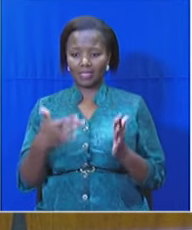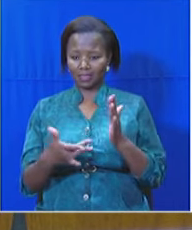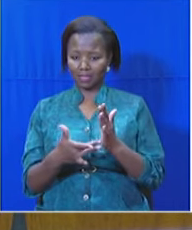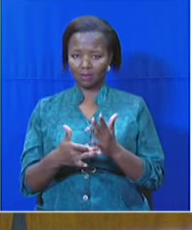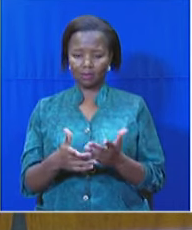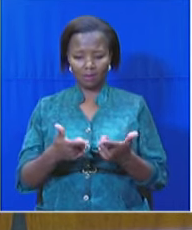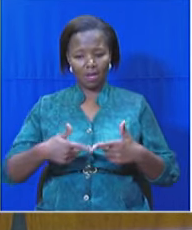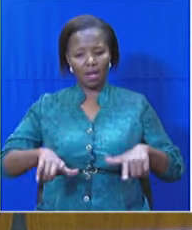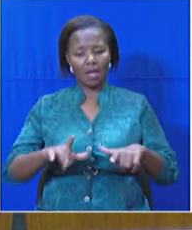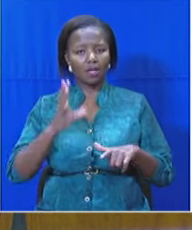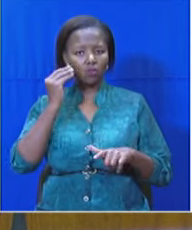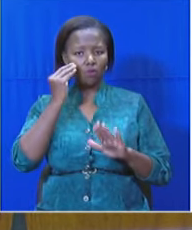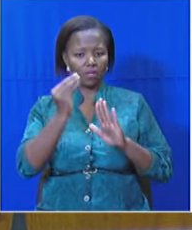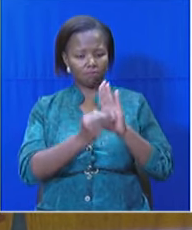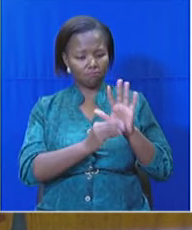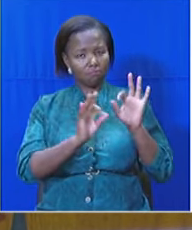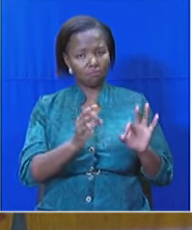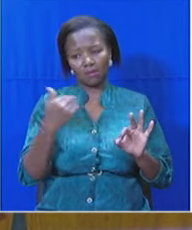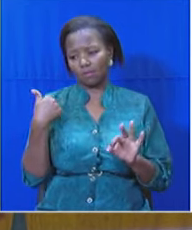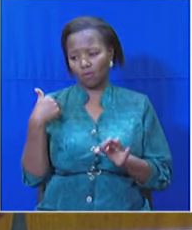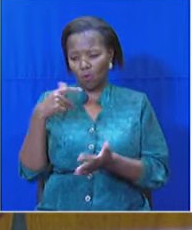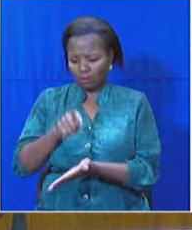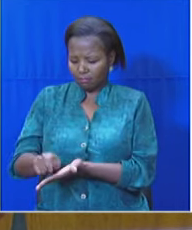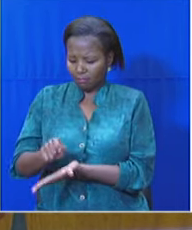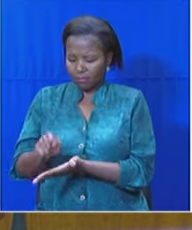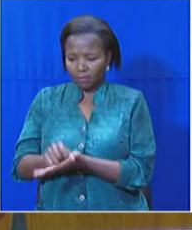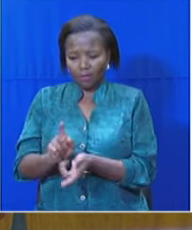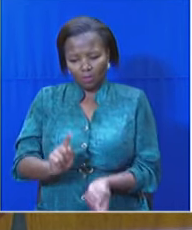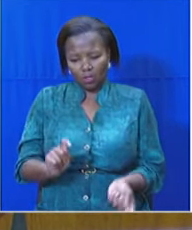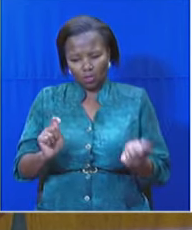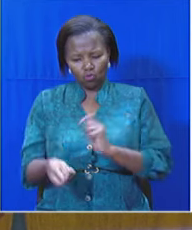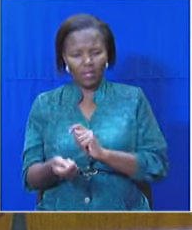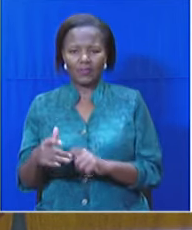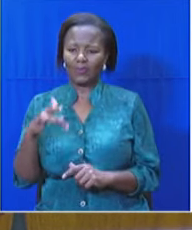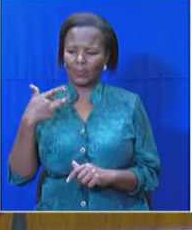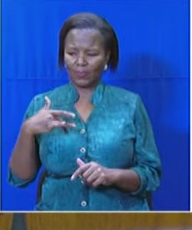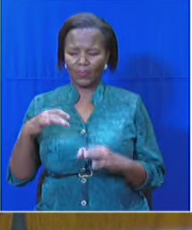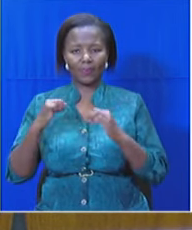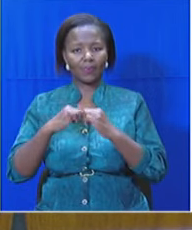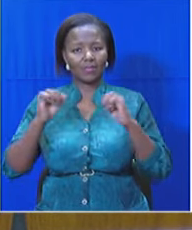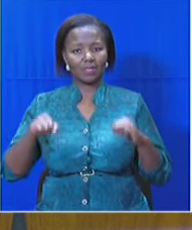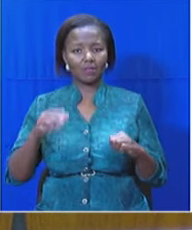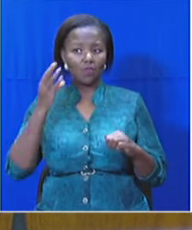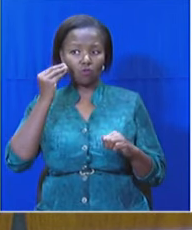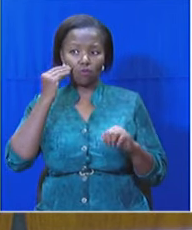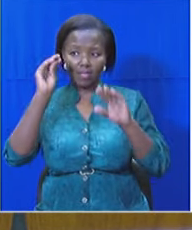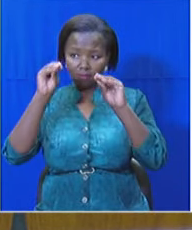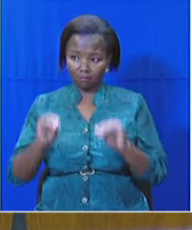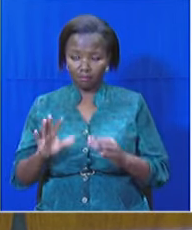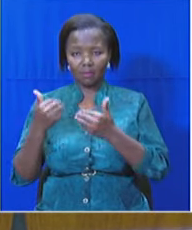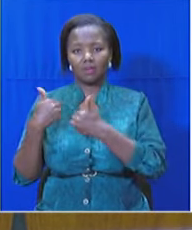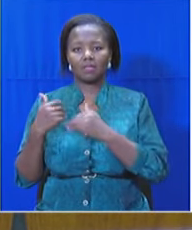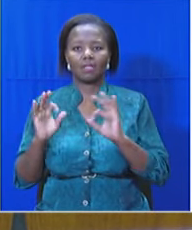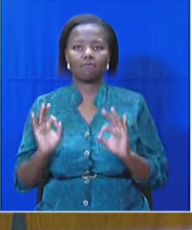data, the move from a manual to a sophisticated system without compromising information security. Honorable